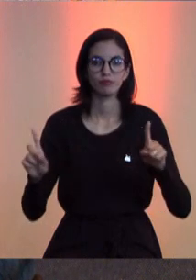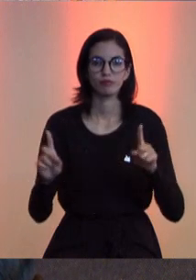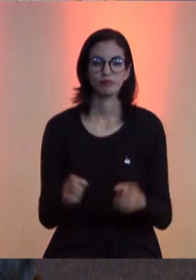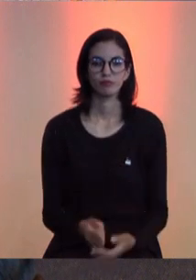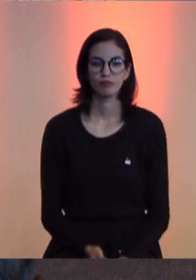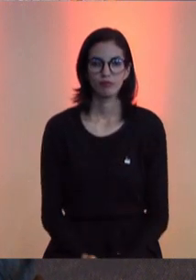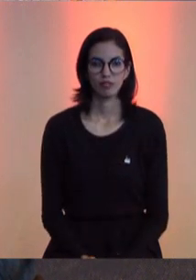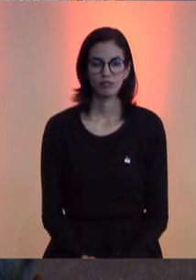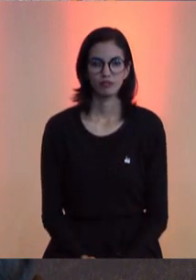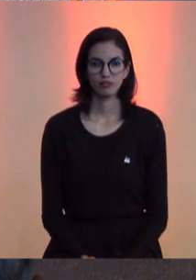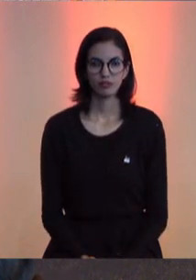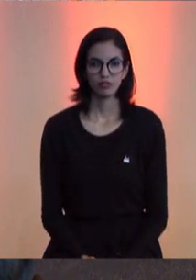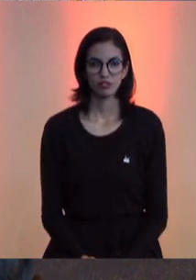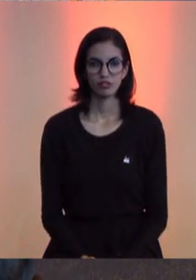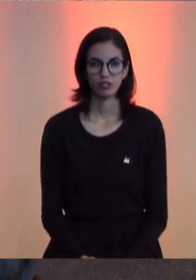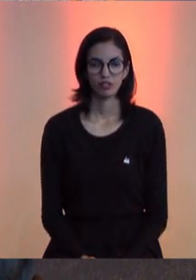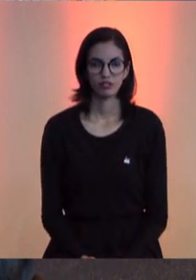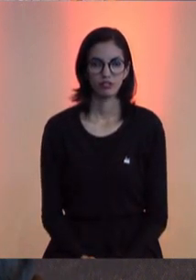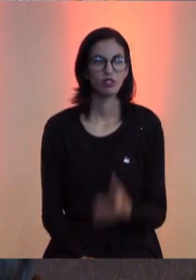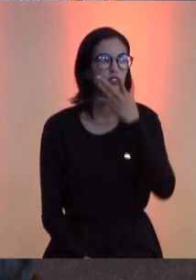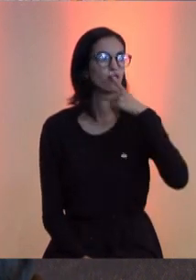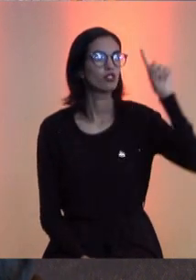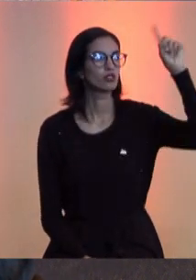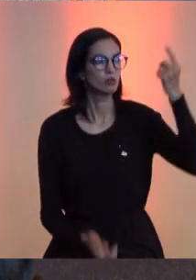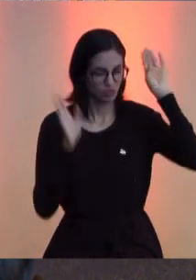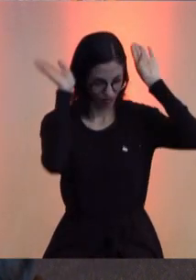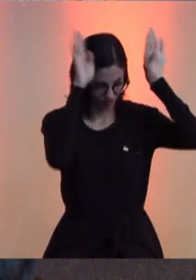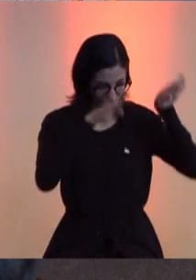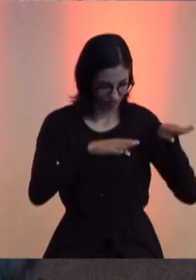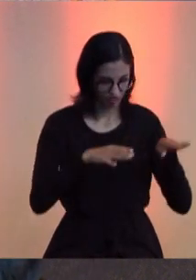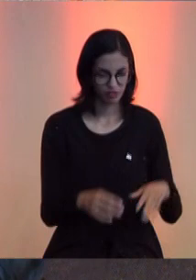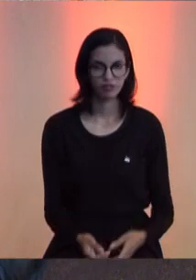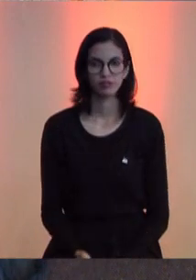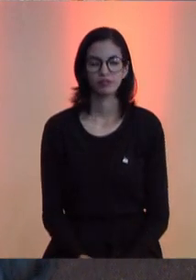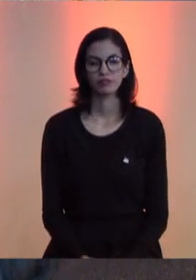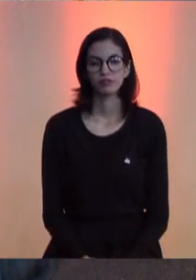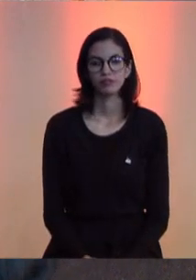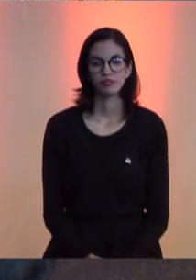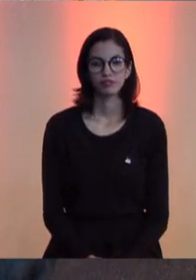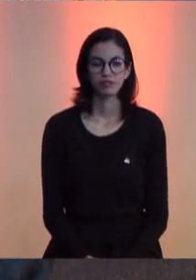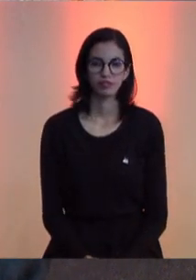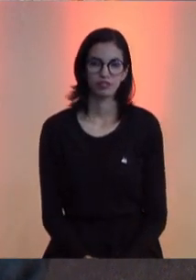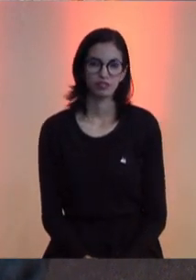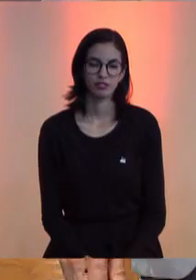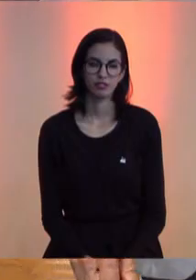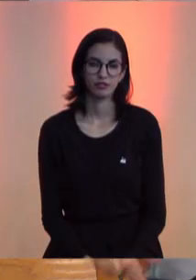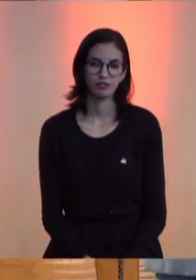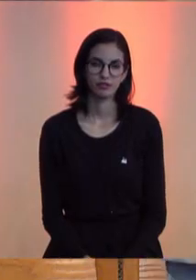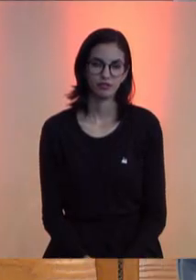only God. Adoraremos únicamente al Dios verdadero. Listen, my dear people who are listening